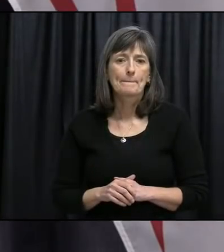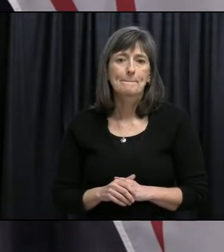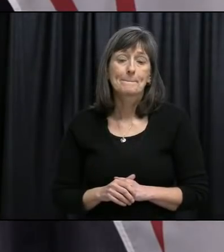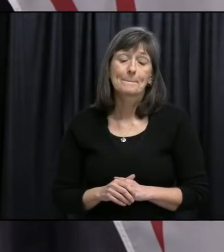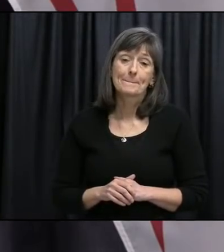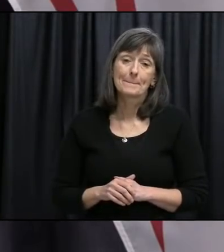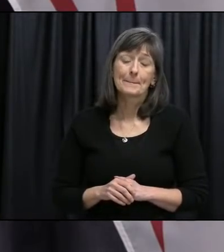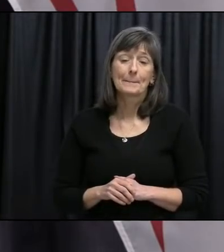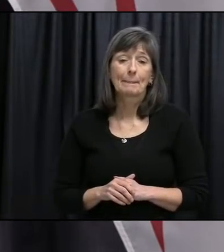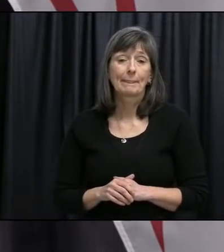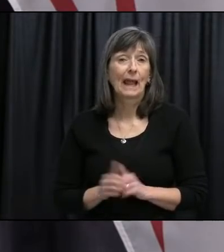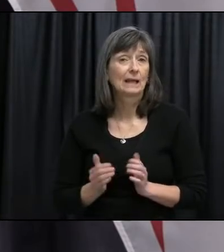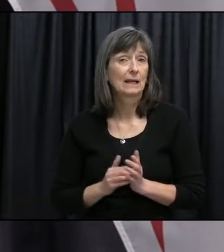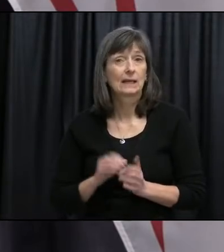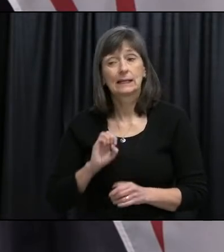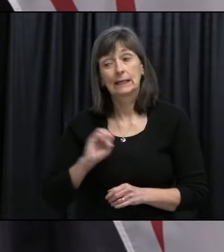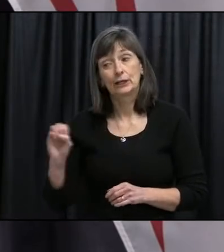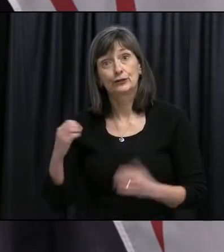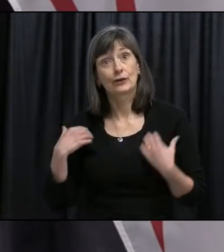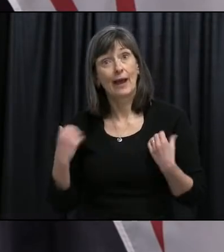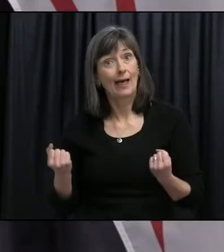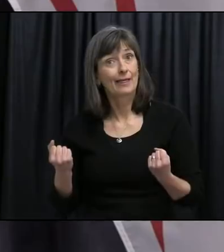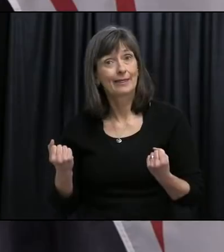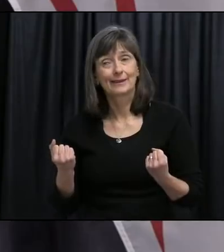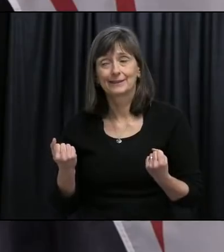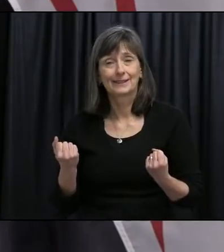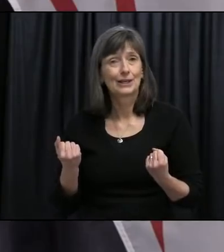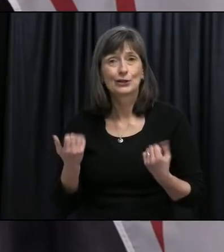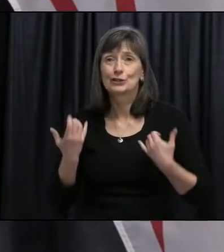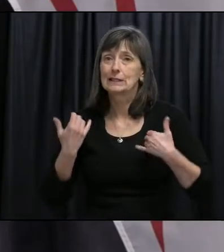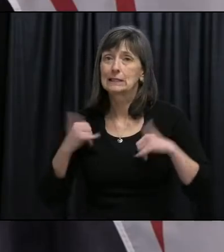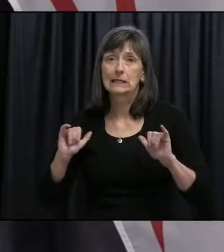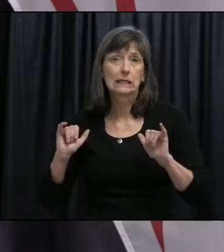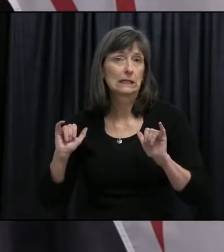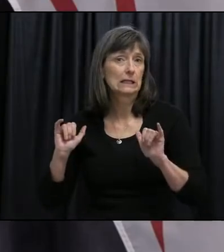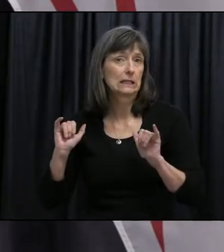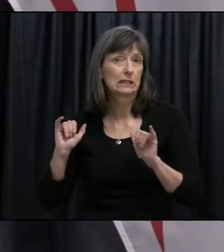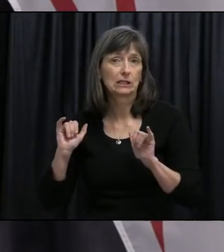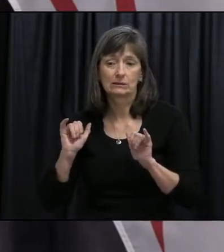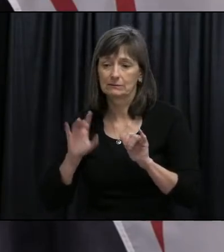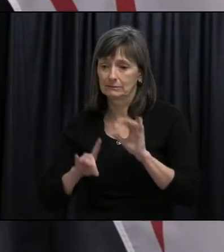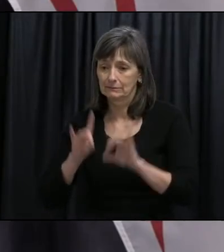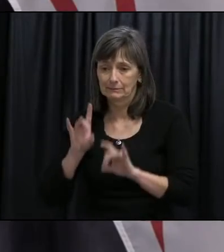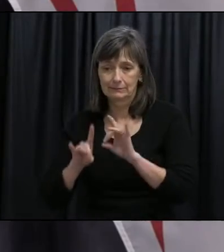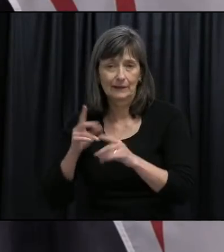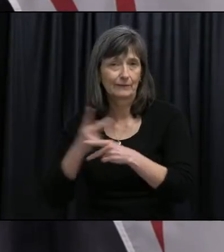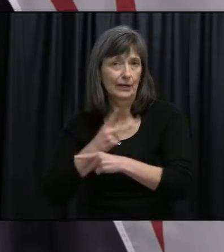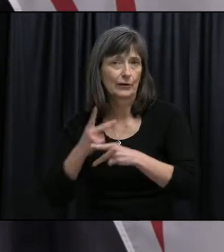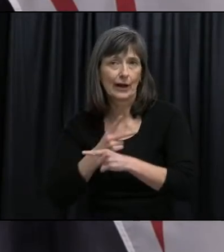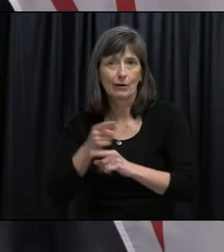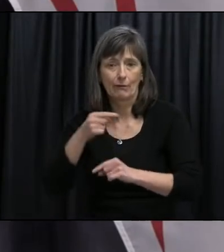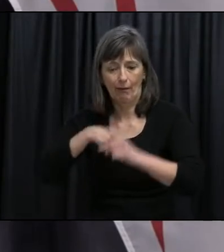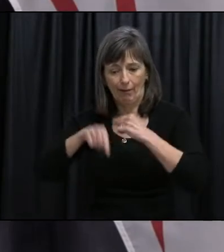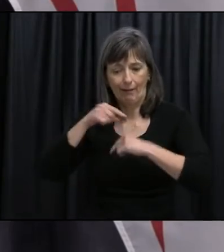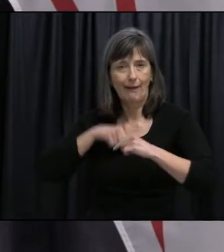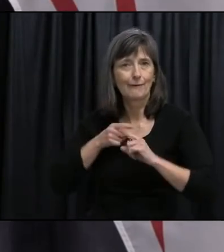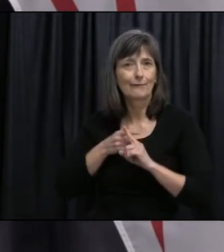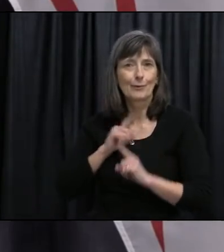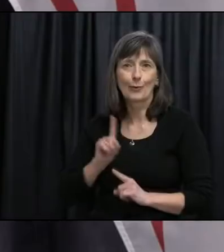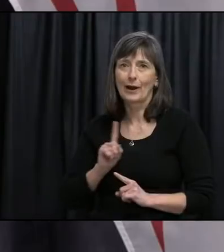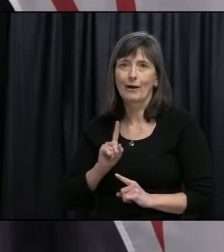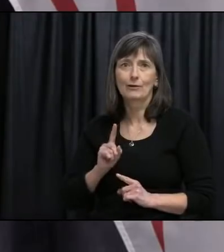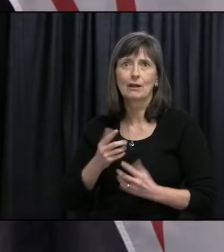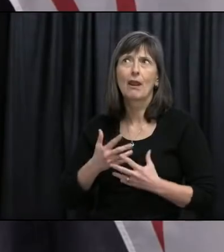Eastern Health, as I said earlier, they're still working through all of that. There's a lot of data for them to mine through. There's a lot of information